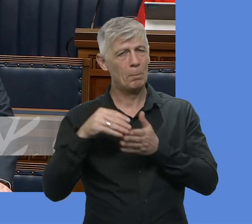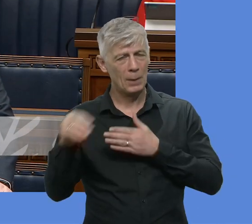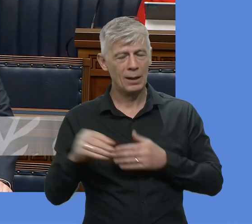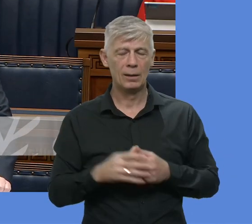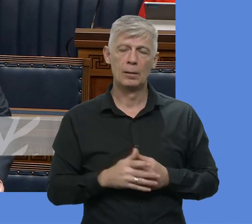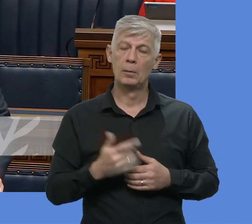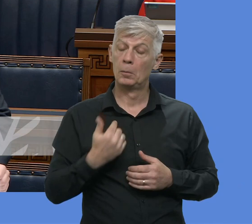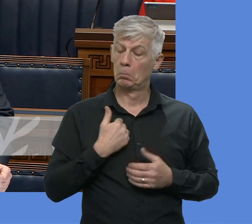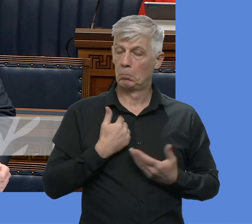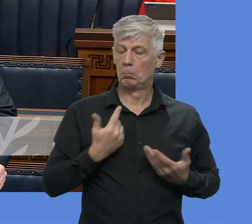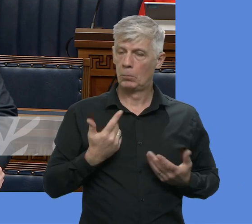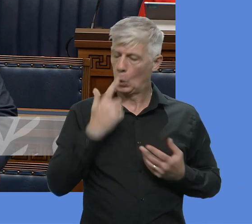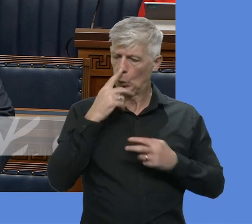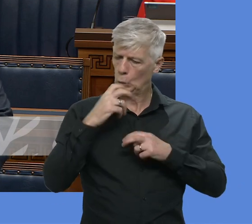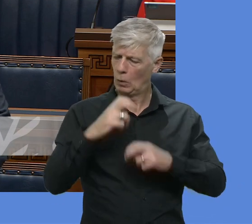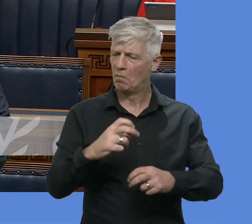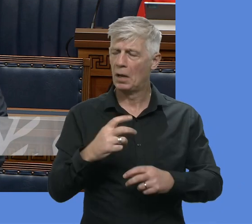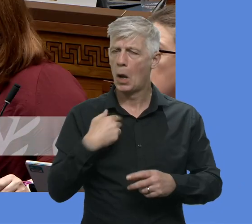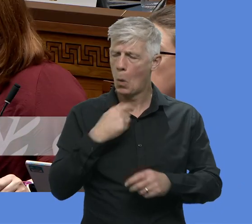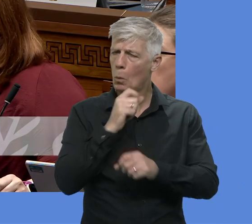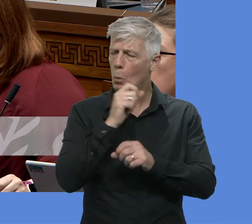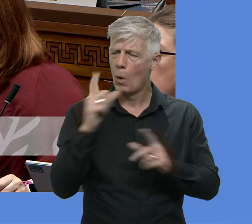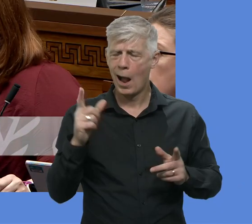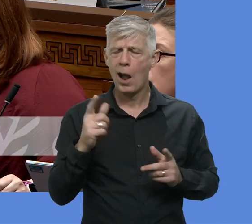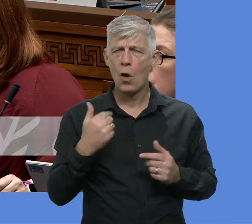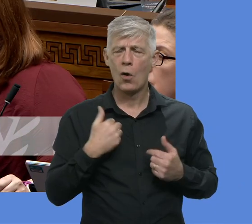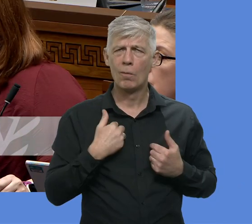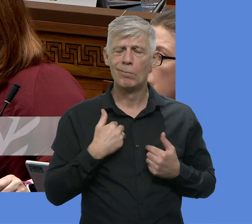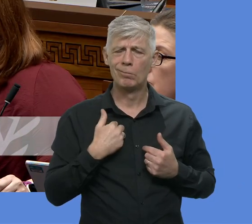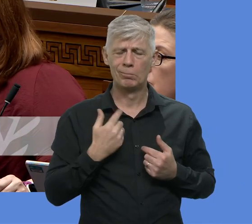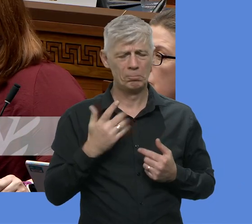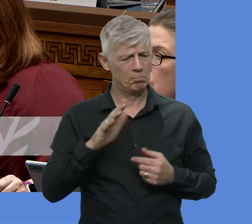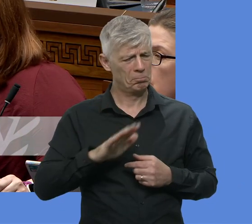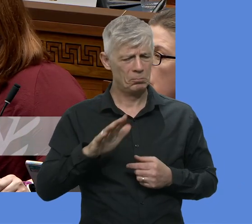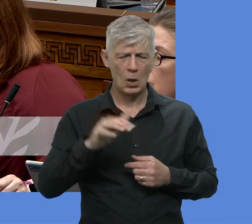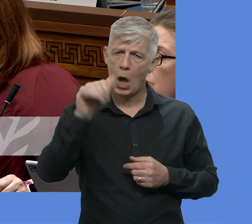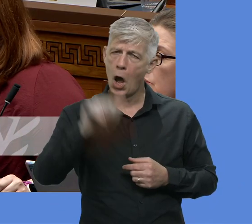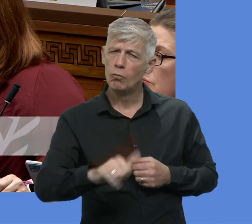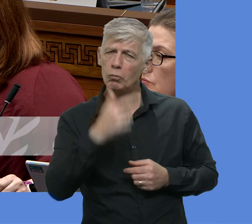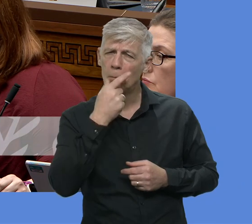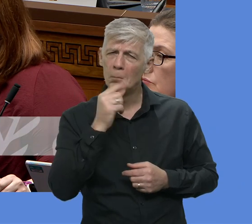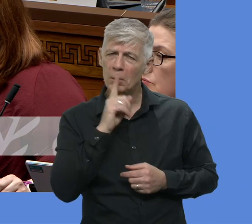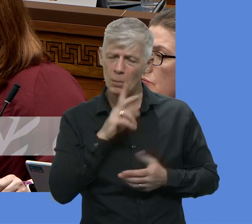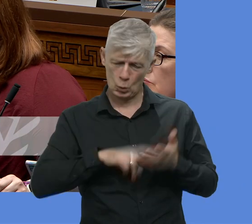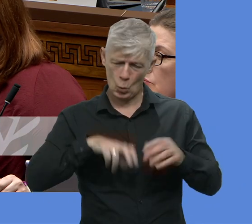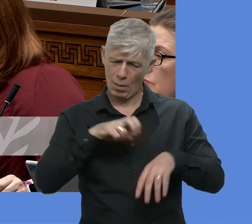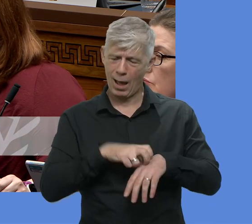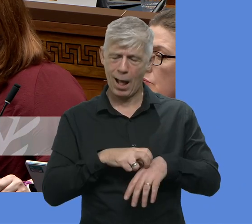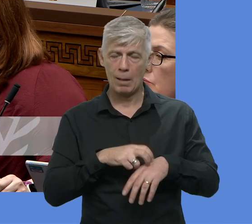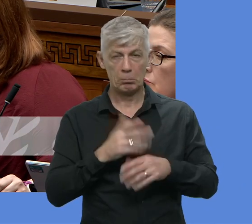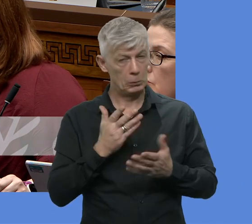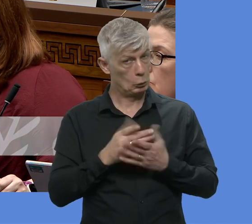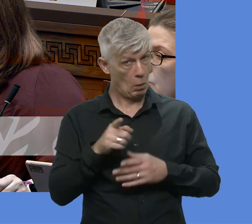was a survey, I think, carried out among, maybe, I think it was maybe 100 people in Northern Ireland. I'm not sure if